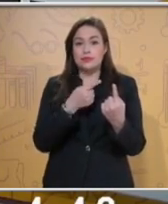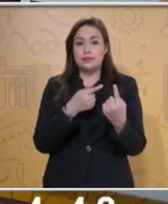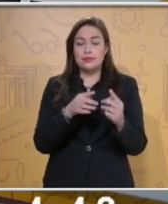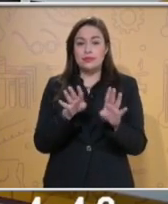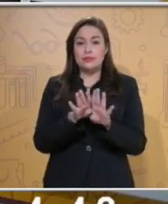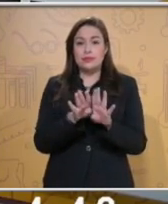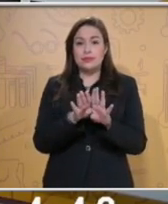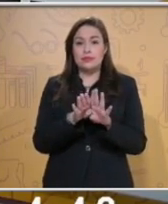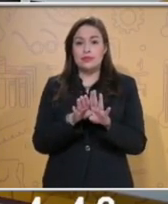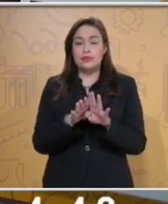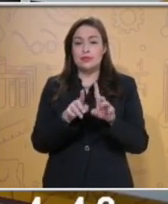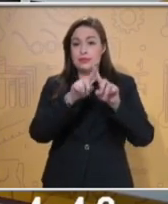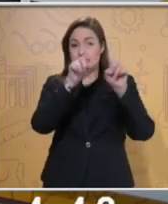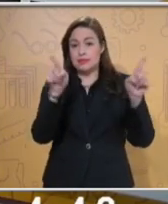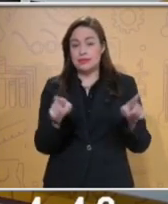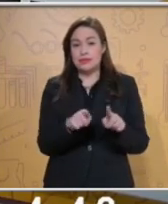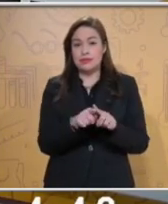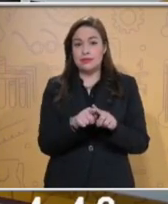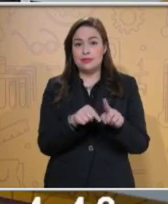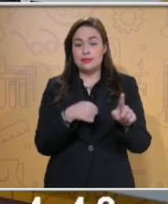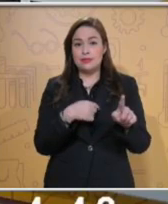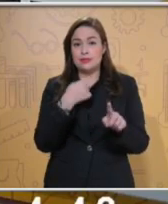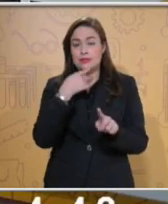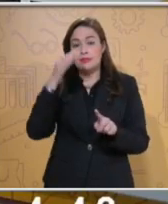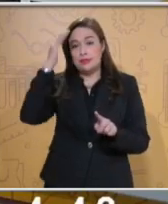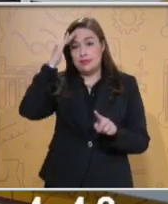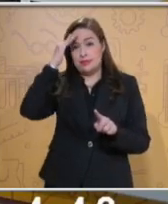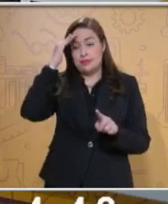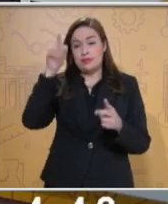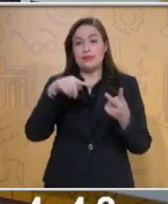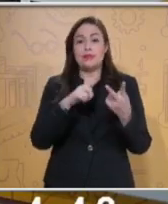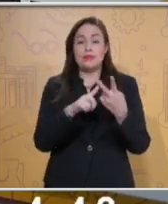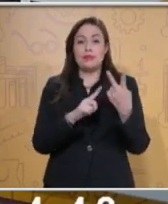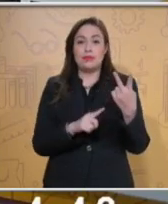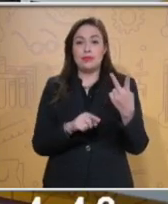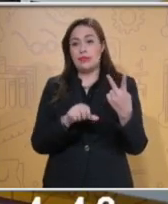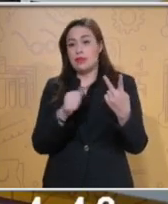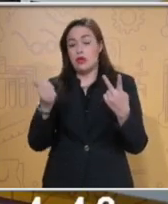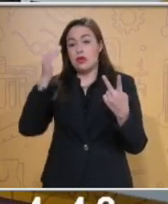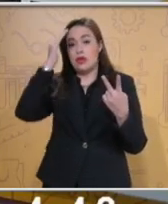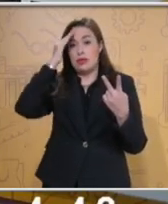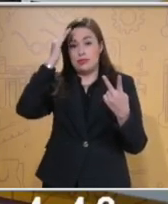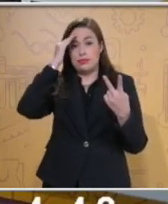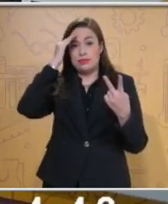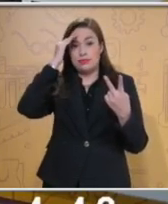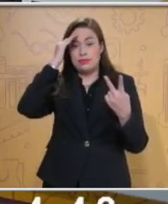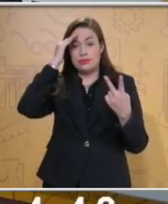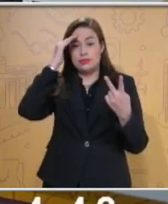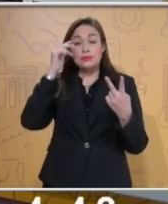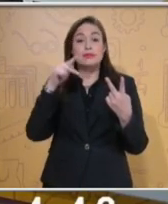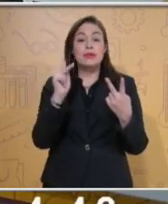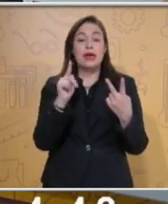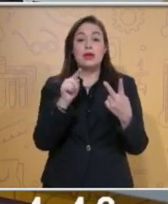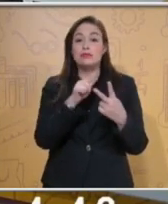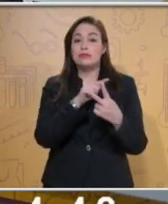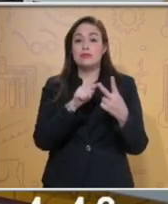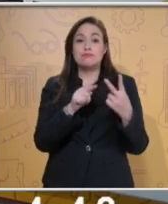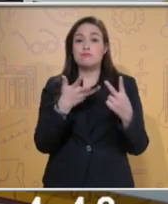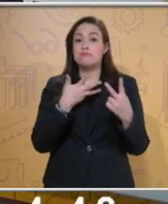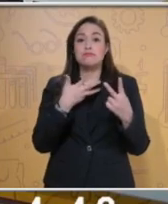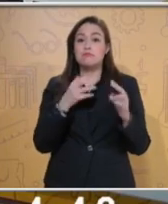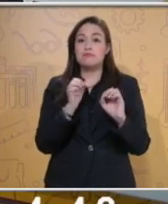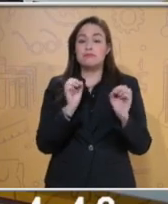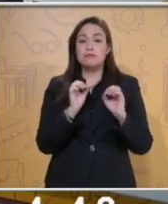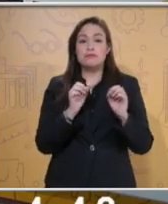shape, so it is for thought. The number two, it's another cloud, but it doesn't have circles,